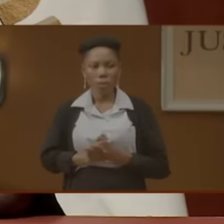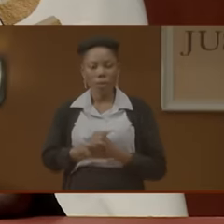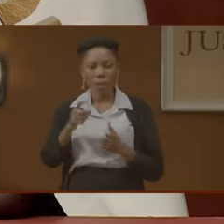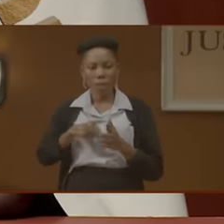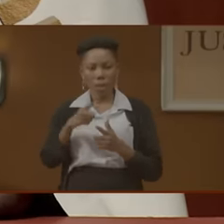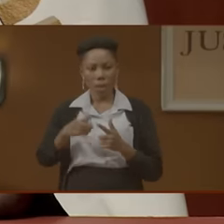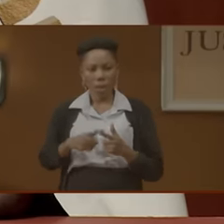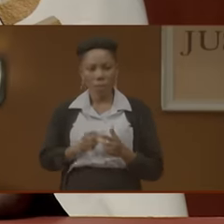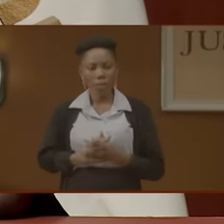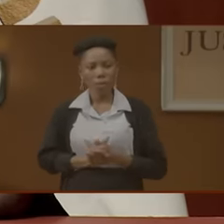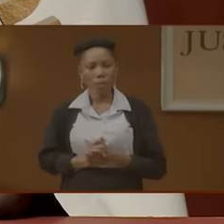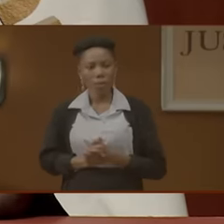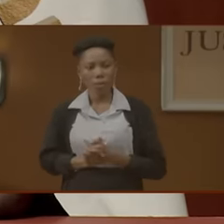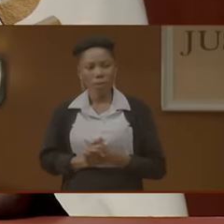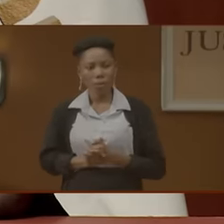Then